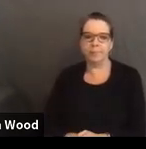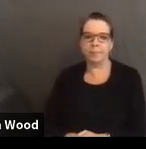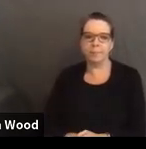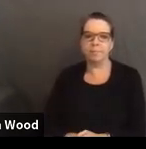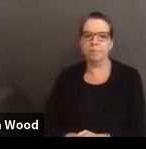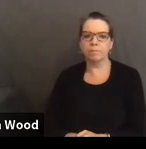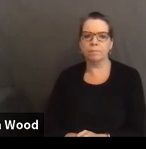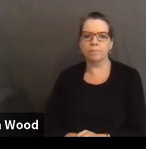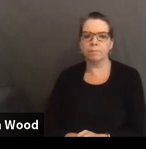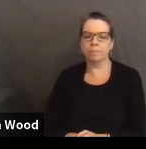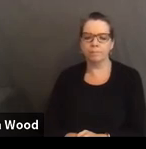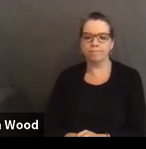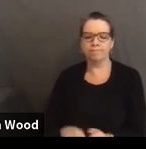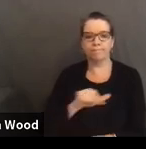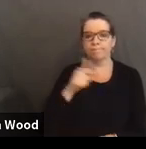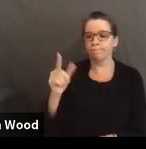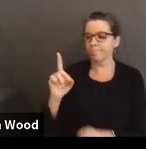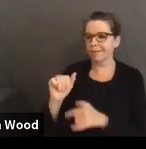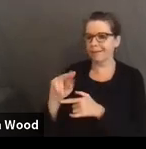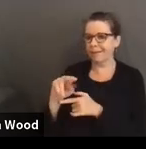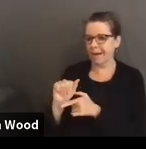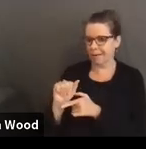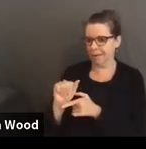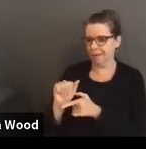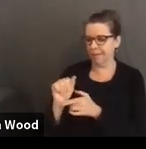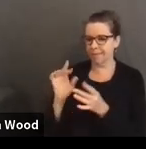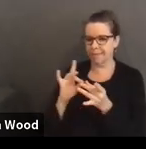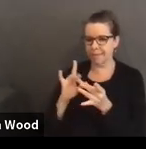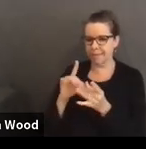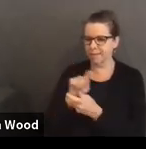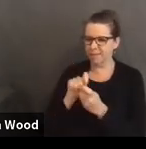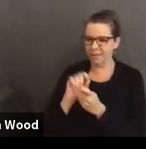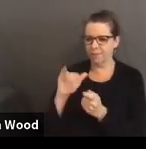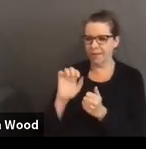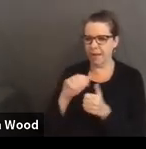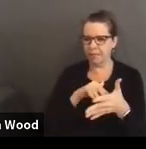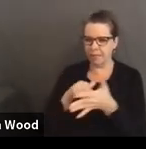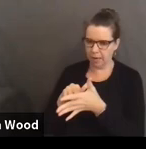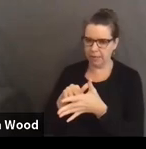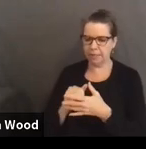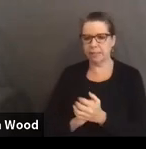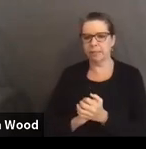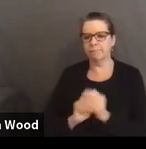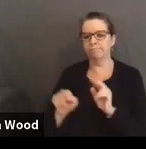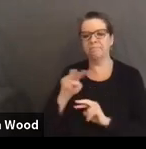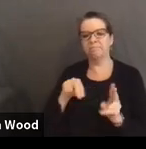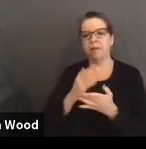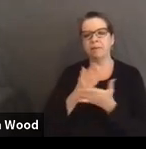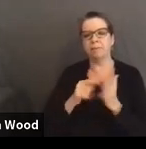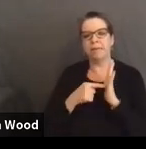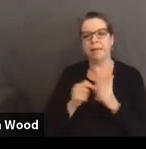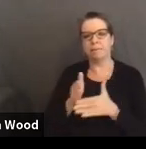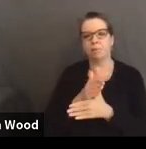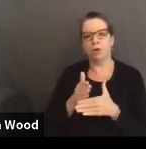I'm going to turn it over to Dana to talk through specific case studies looking at some of these examples that we